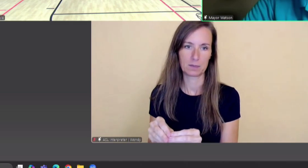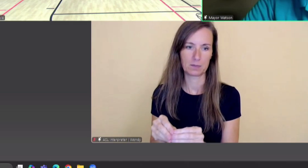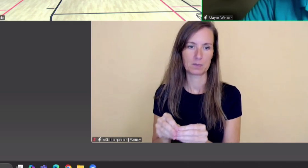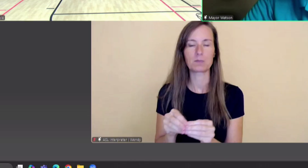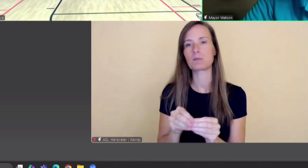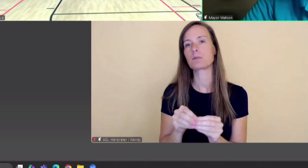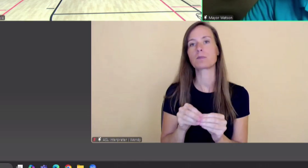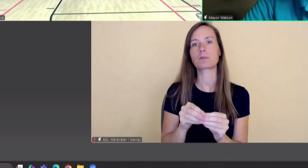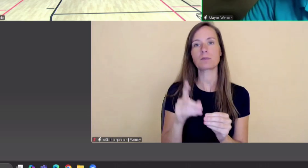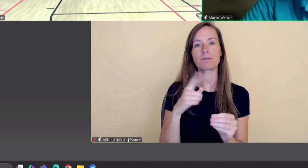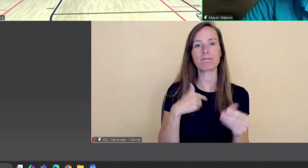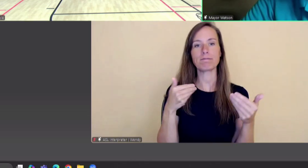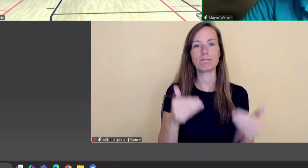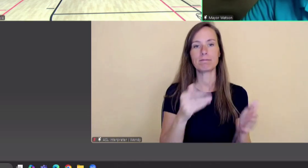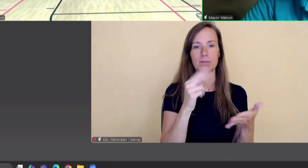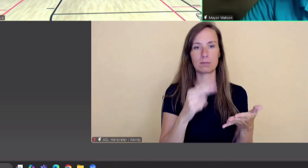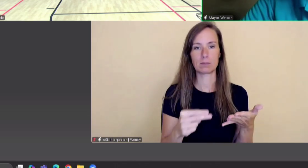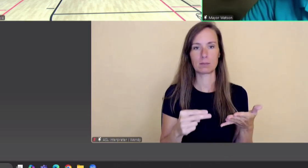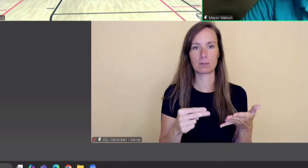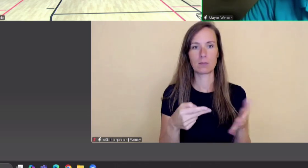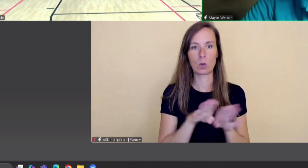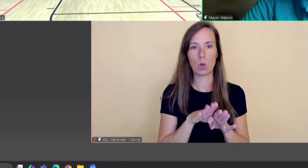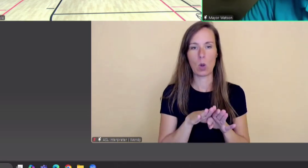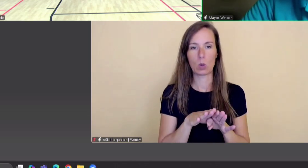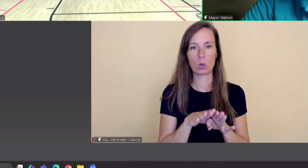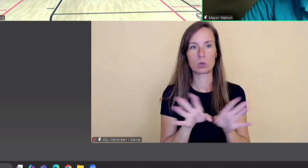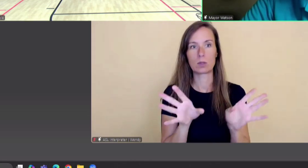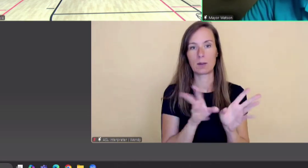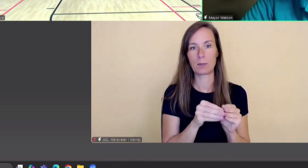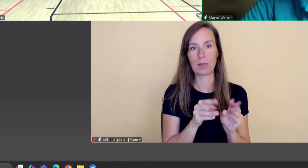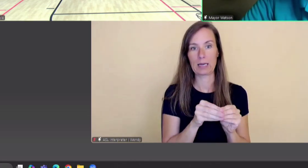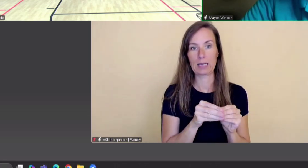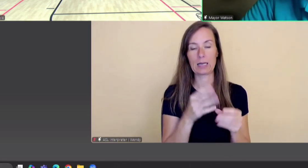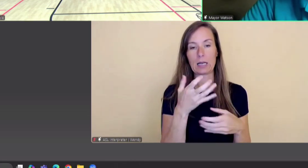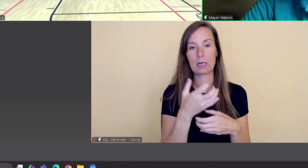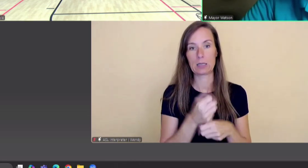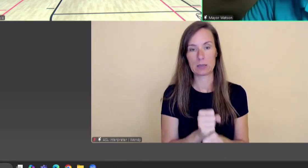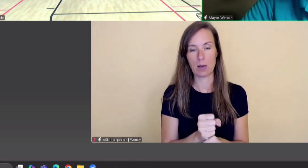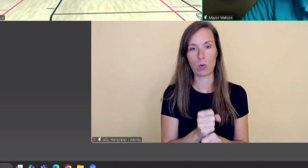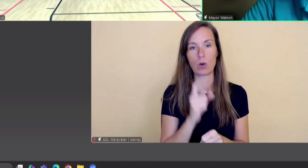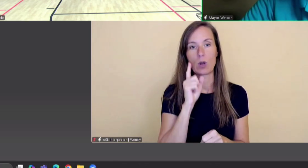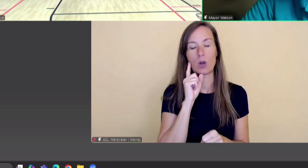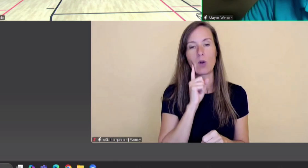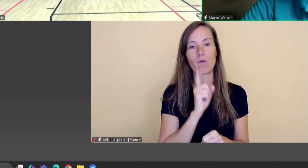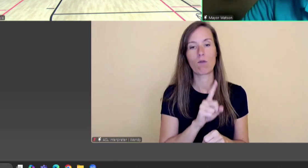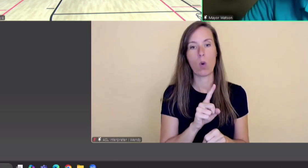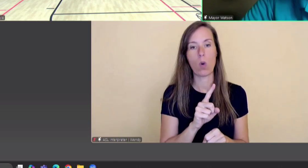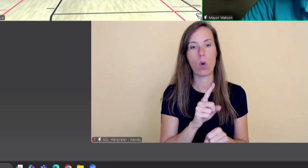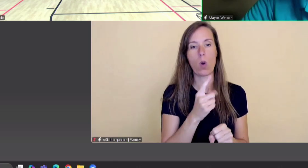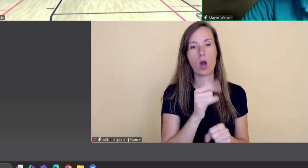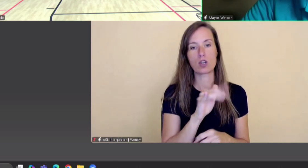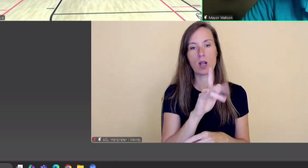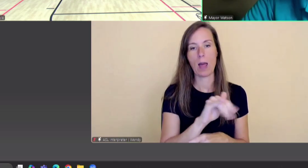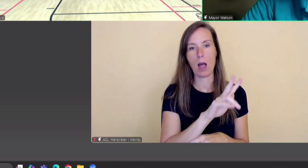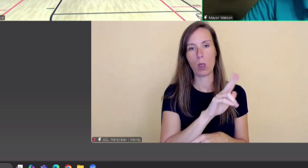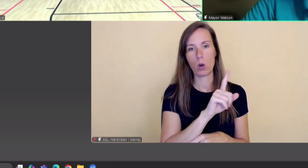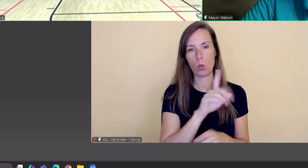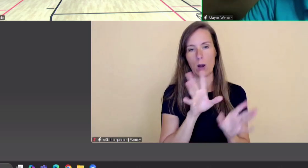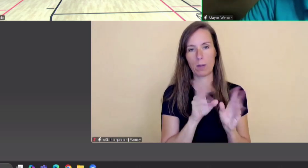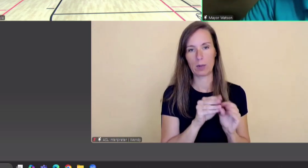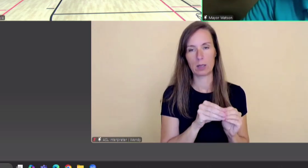I'll proceed to read the closed session summary for the closed session held by the mayor and council on July 31,